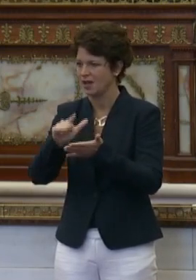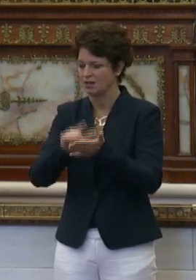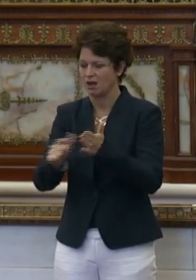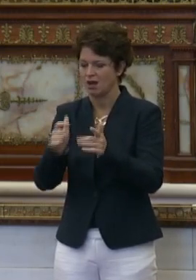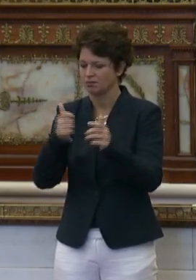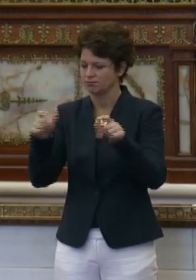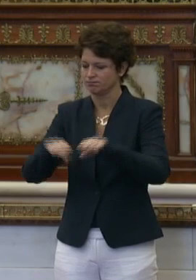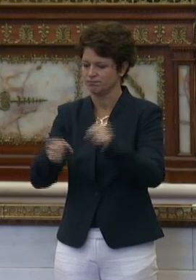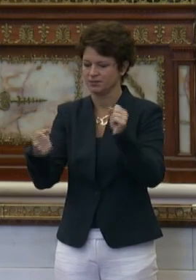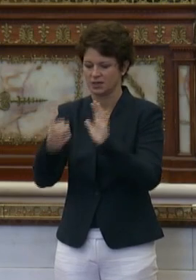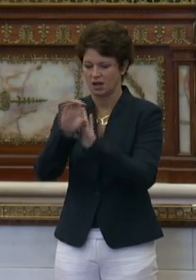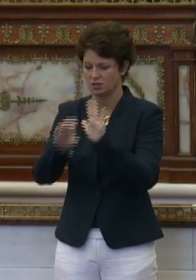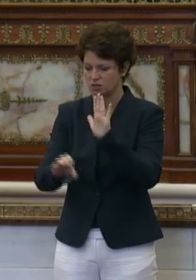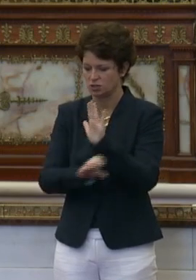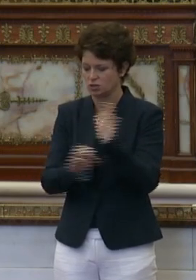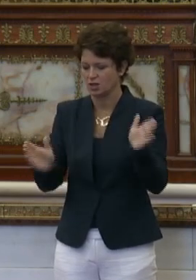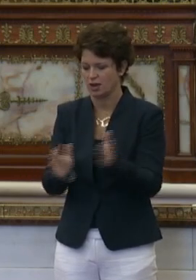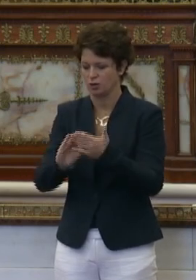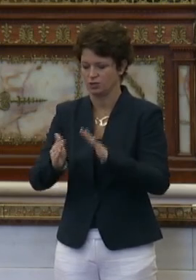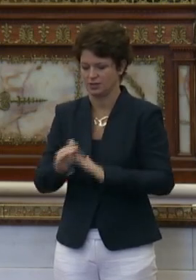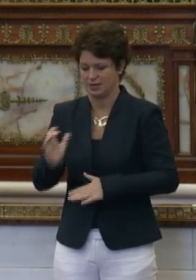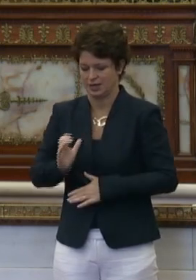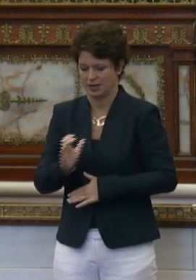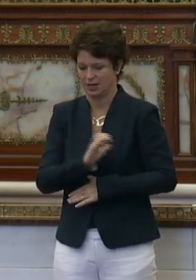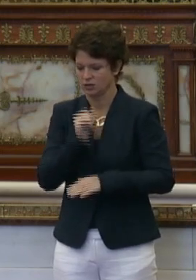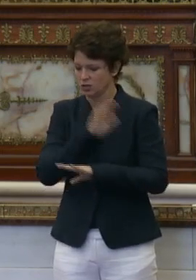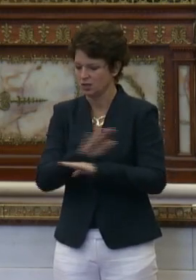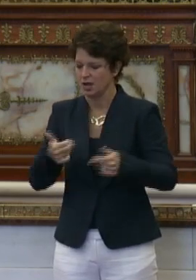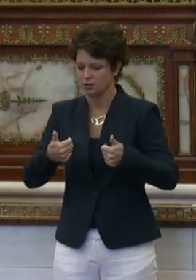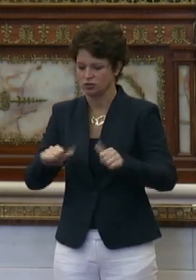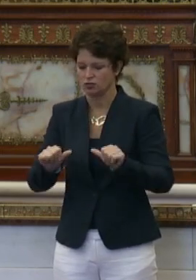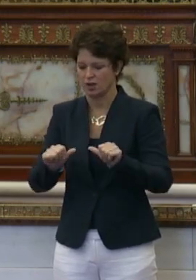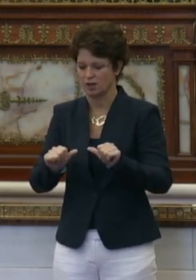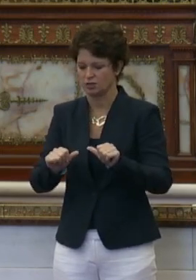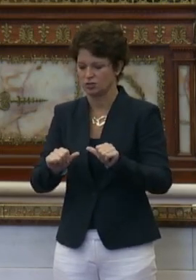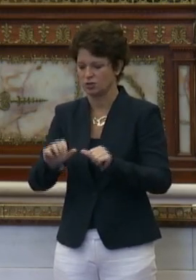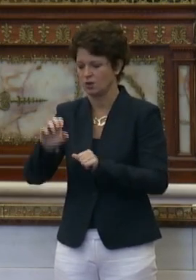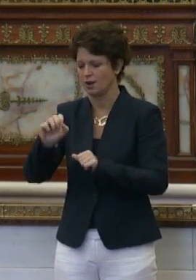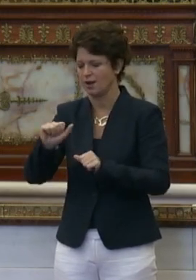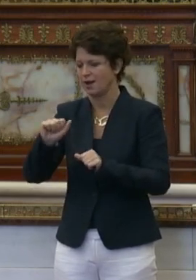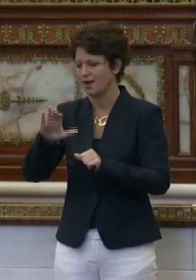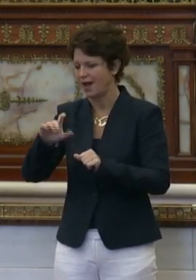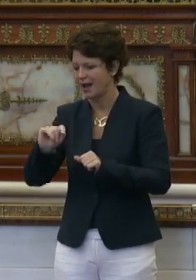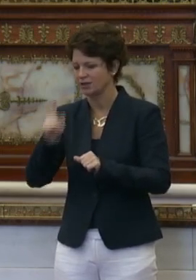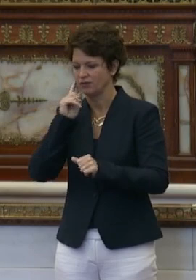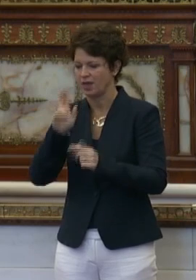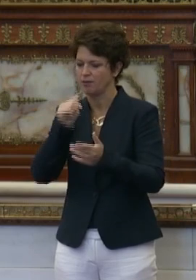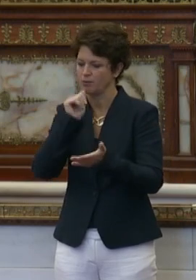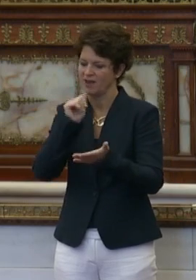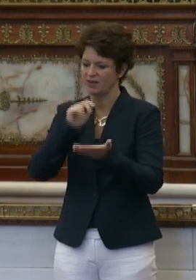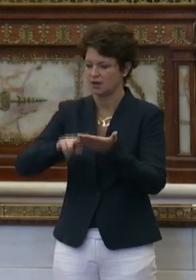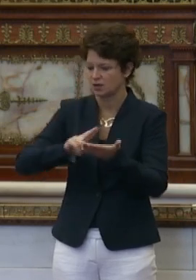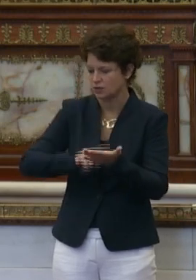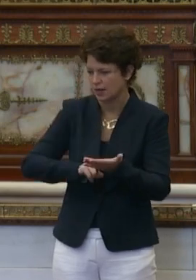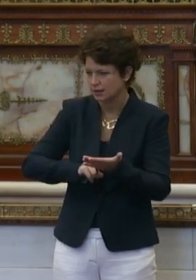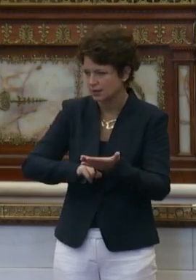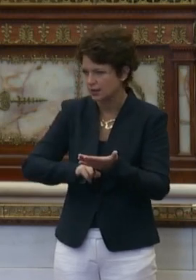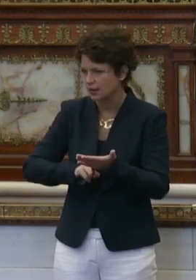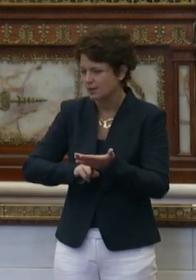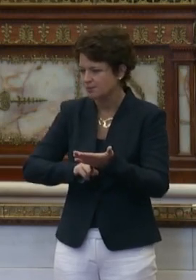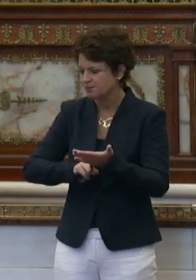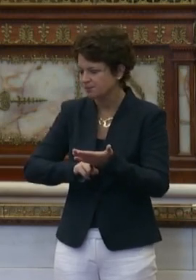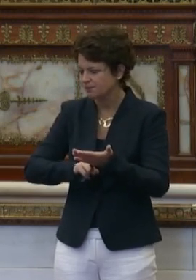unconstitutional. It will be challenged. I urge City Council not to try to ex post facto affect private contracts. This is the